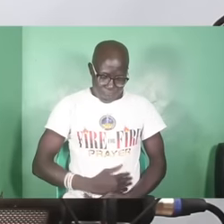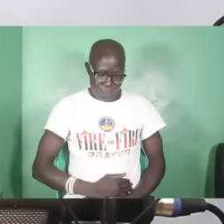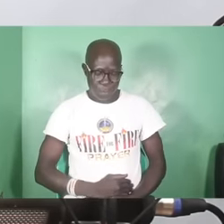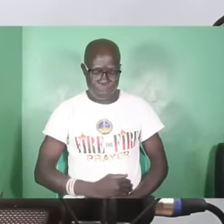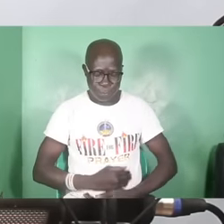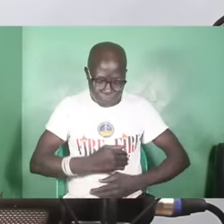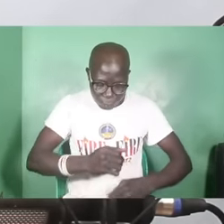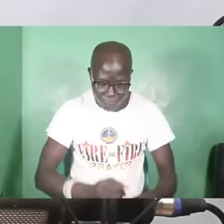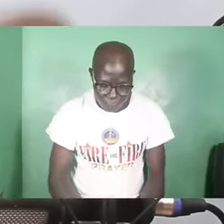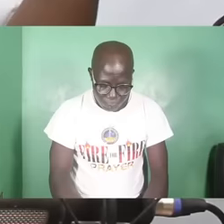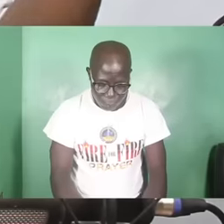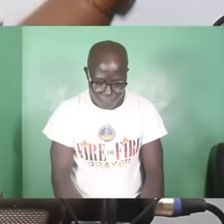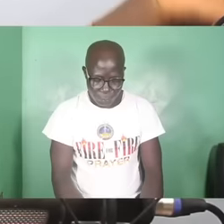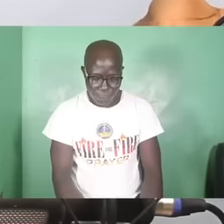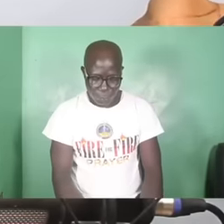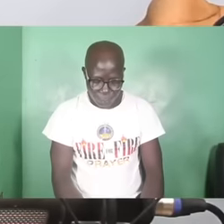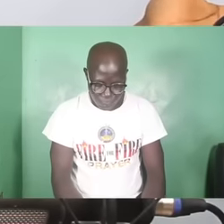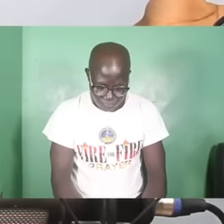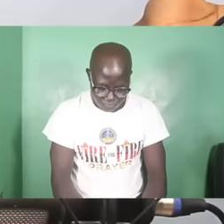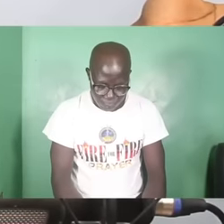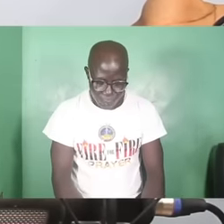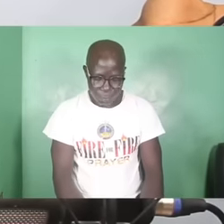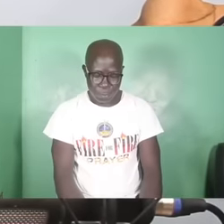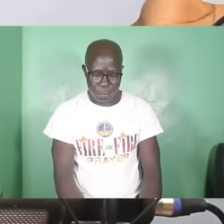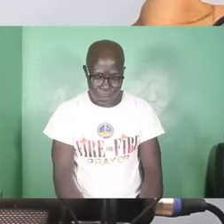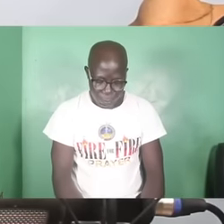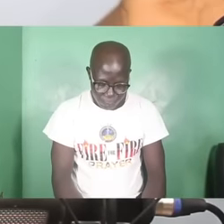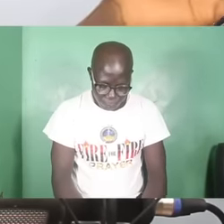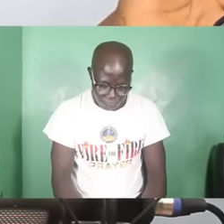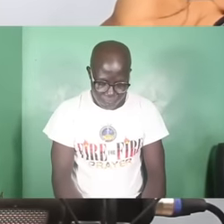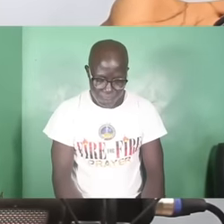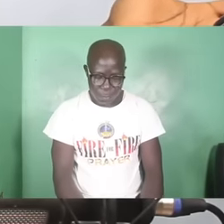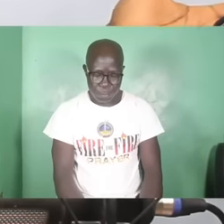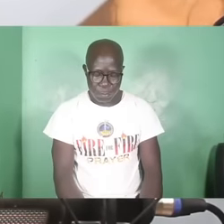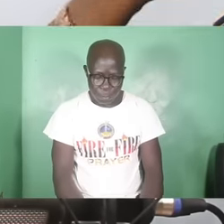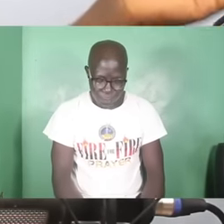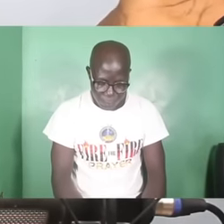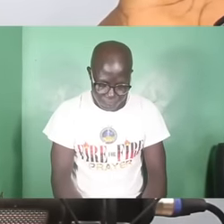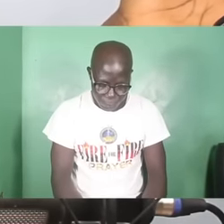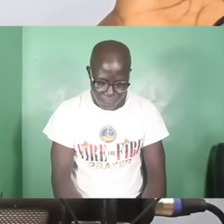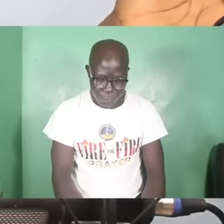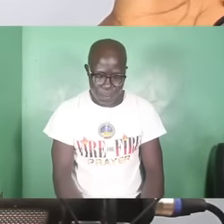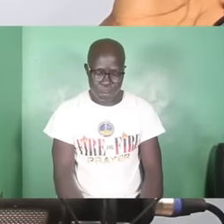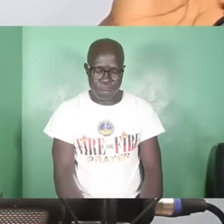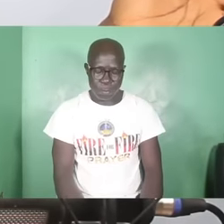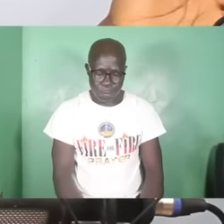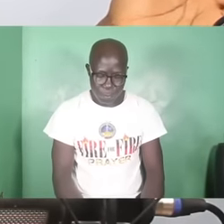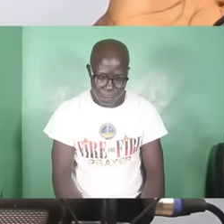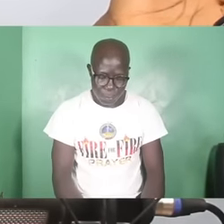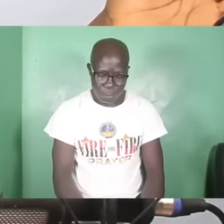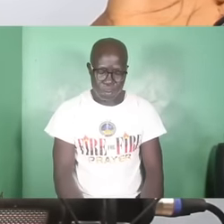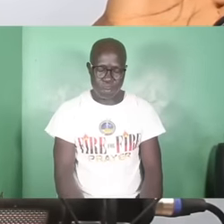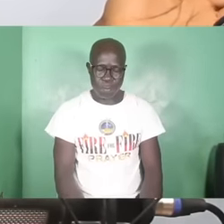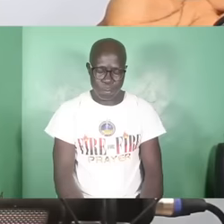Sọ́ọ̀lù dùbúlẹ̀ ó sì ń sun láàrin kẹ̀kẹ́. A sì fi ọkọ rẹ̀ gunlẹ̀. Yes! Fi tìmtìm rẹ̀. Abinẹ́rì àti àwọn ènìyàn náà sì dùbúlẹ̀ yìí